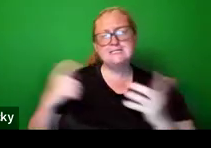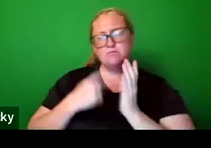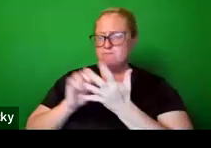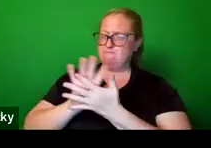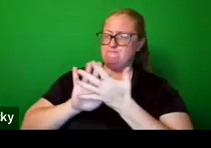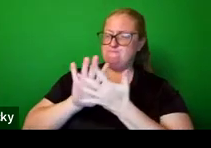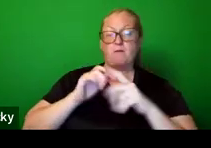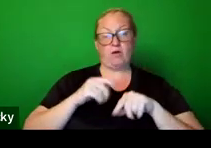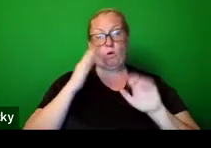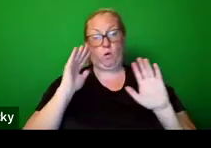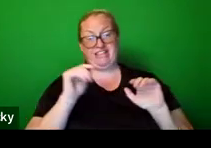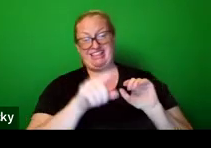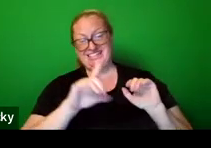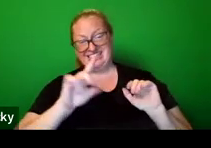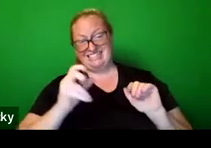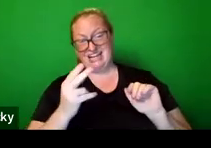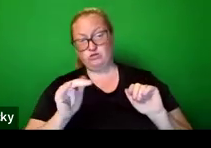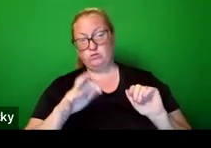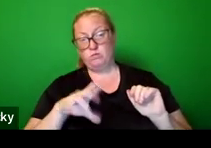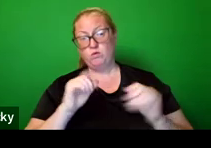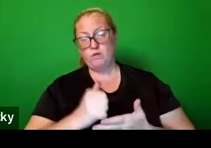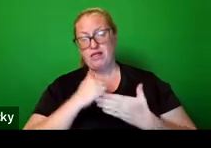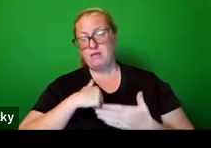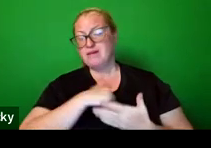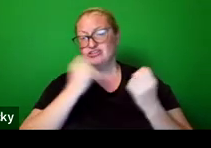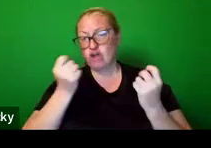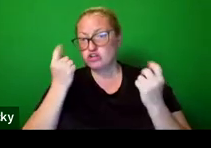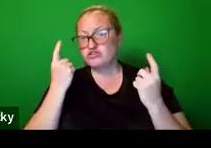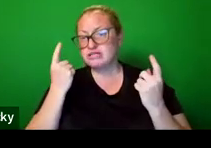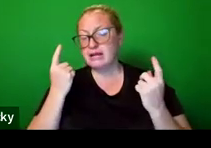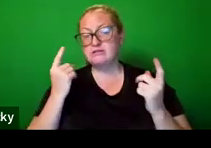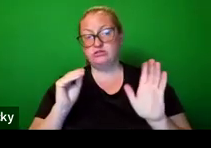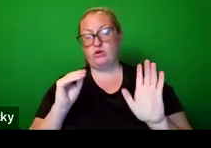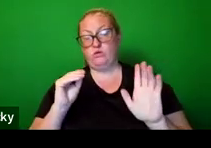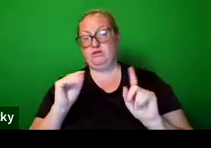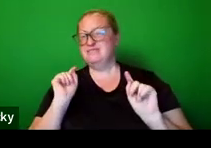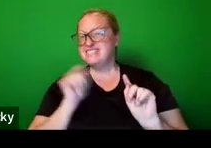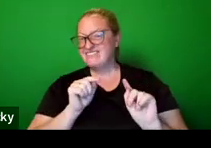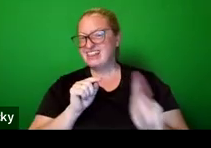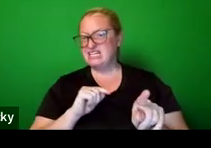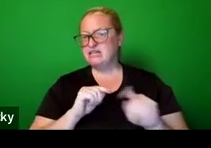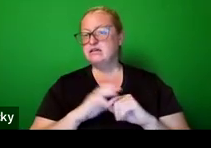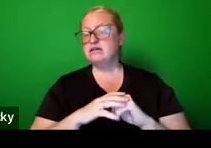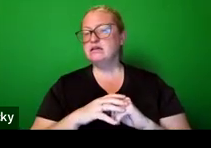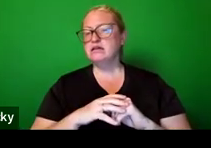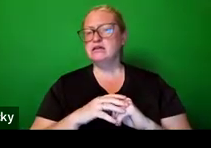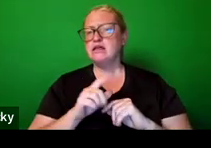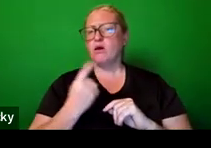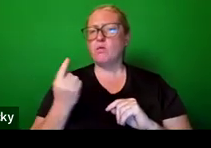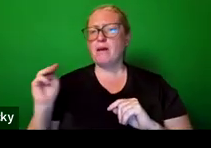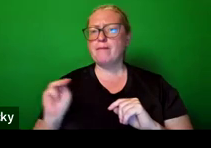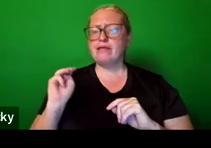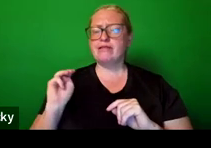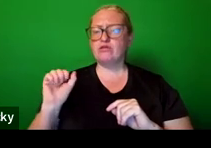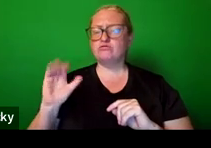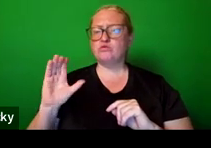with the dashboard will help us have a better understanding. So to that end, specifically here, what was this $1 million scope of